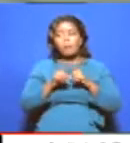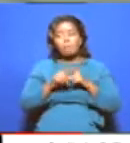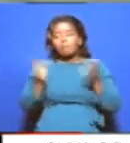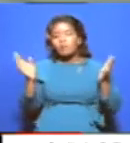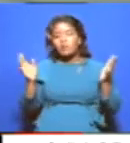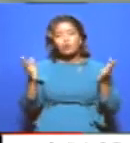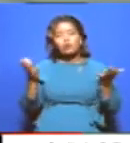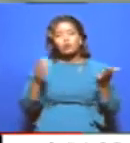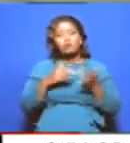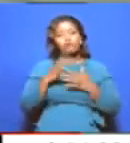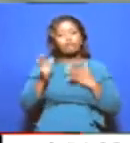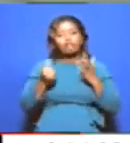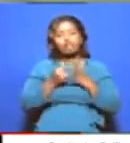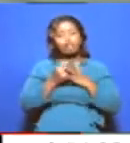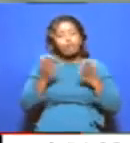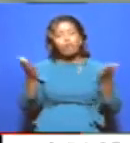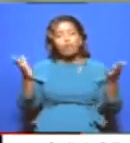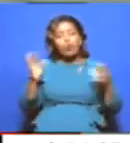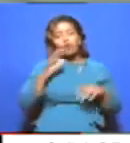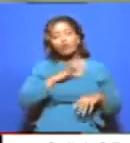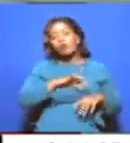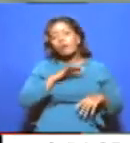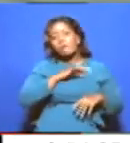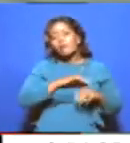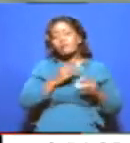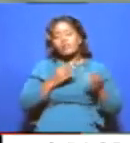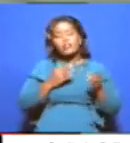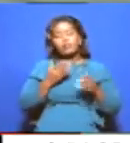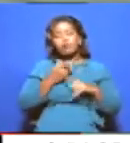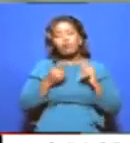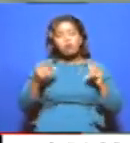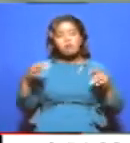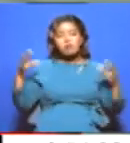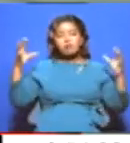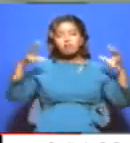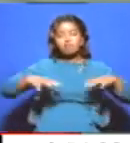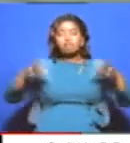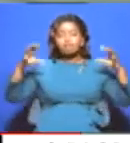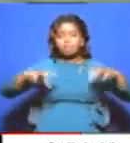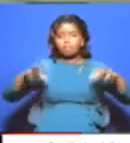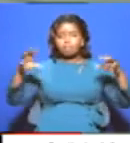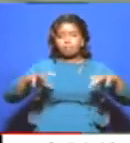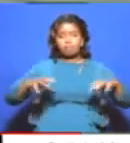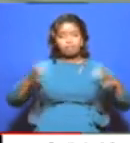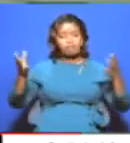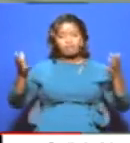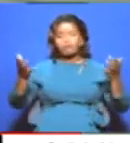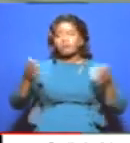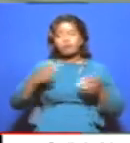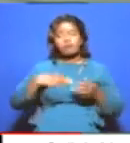fairways benefited a lot from the rains the last few days. And